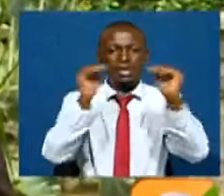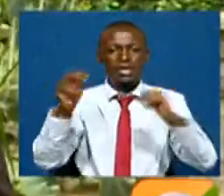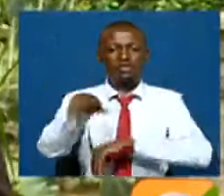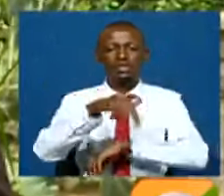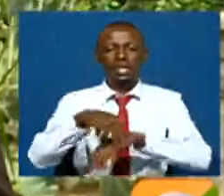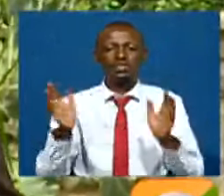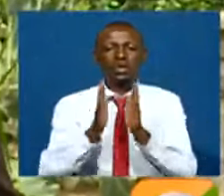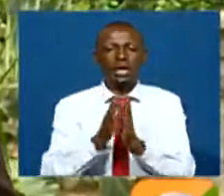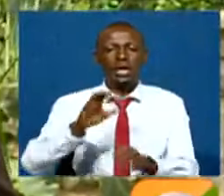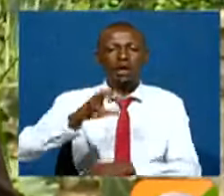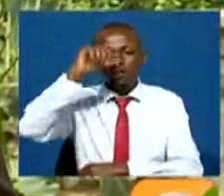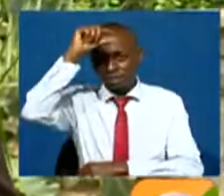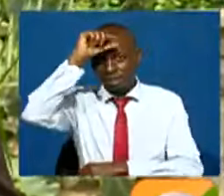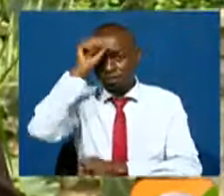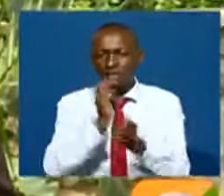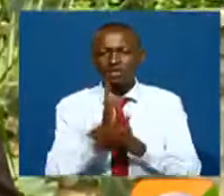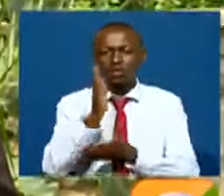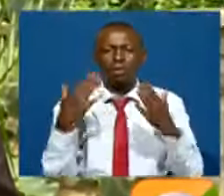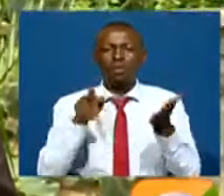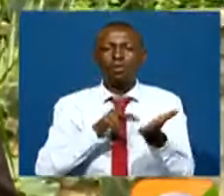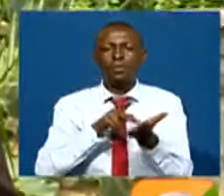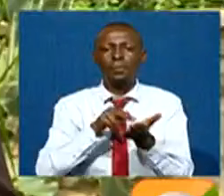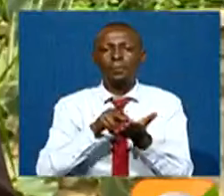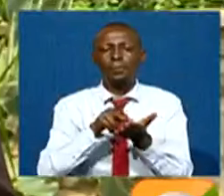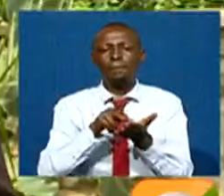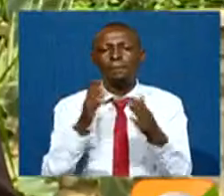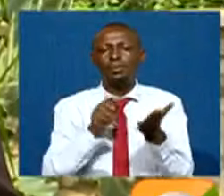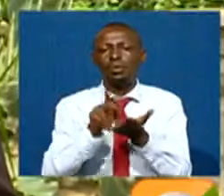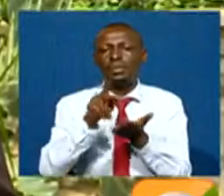the county governments, to ensure taxpayers' money are put to good